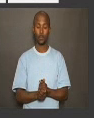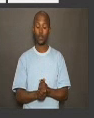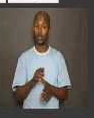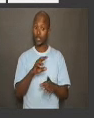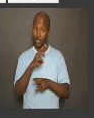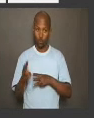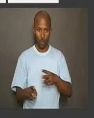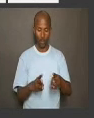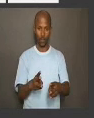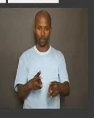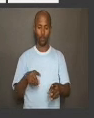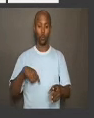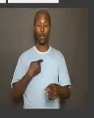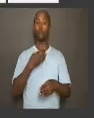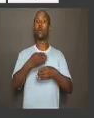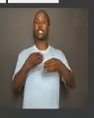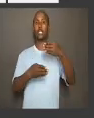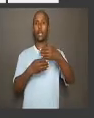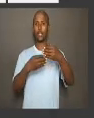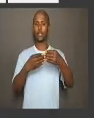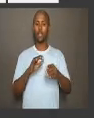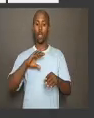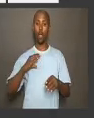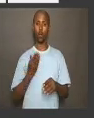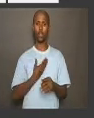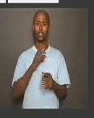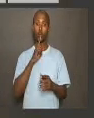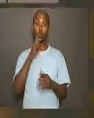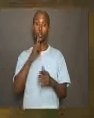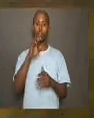In this way, we have constructed our truth table.